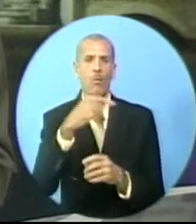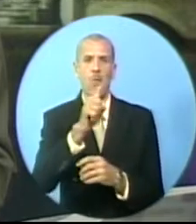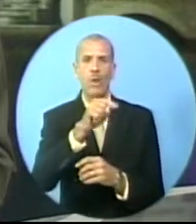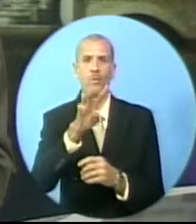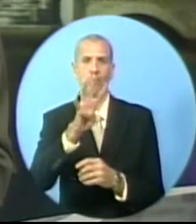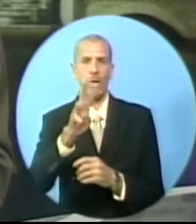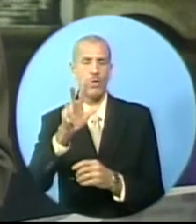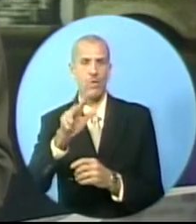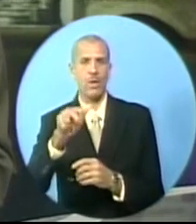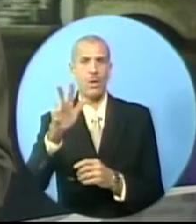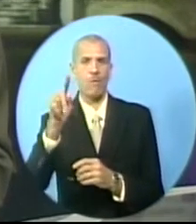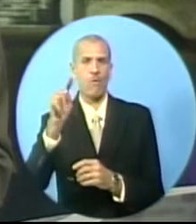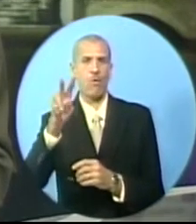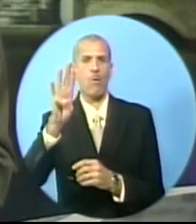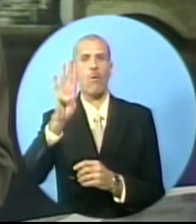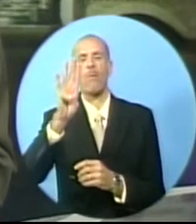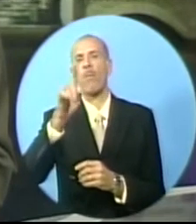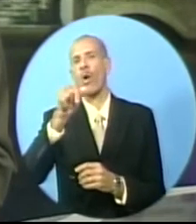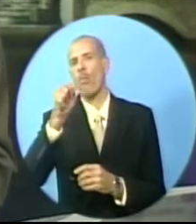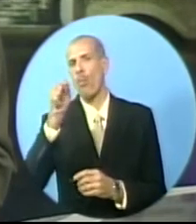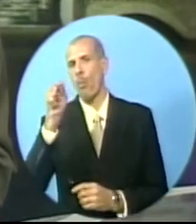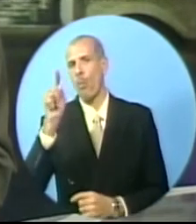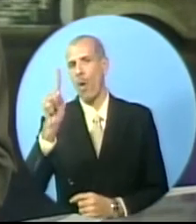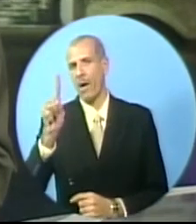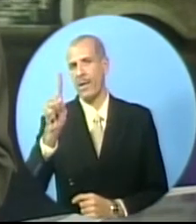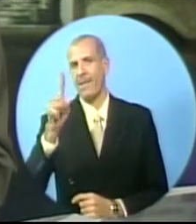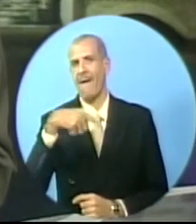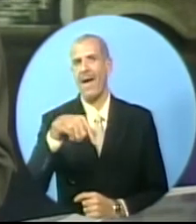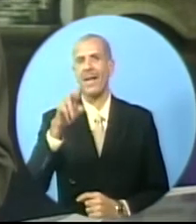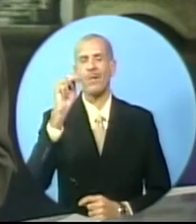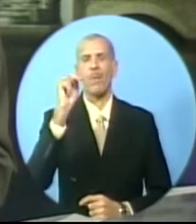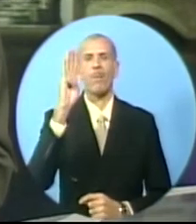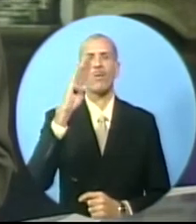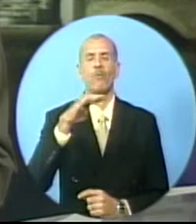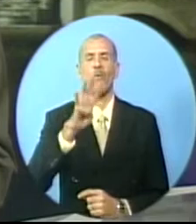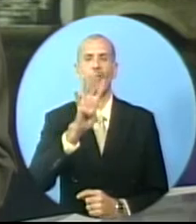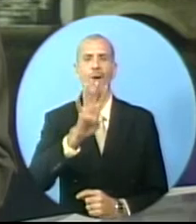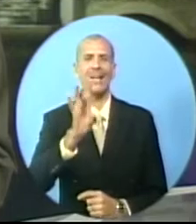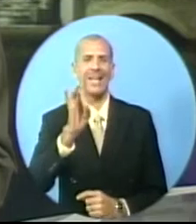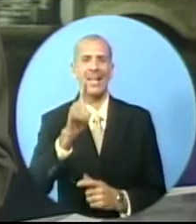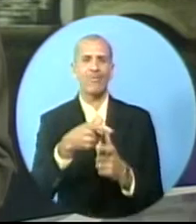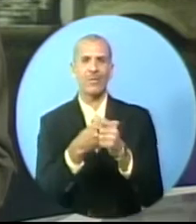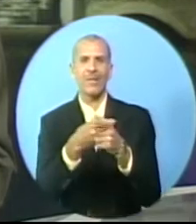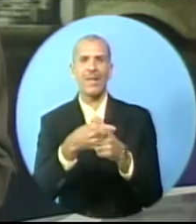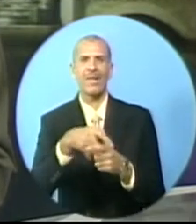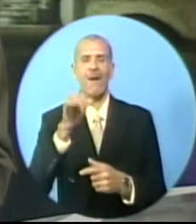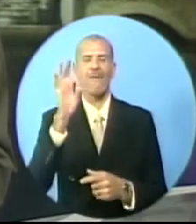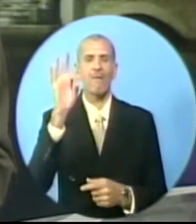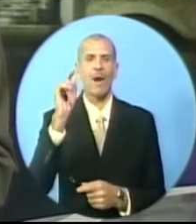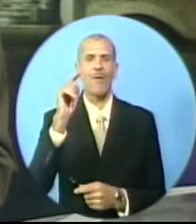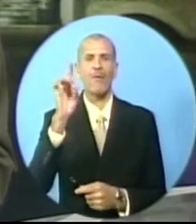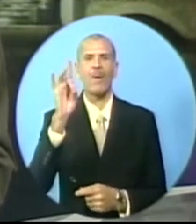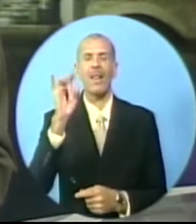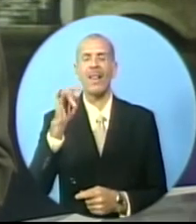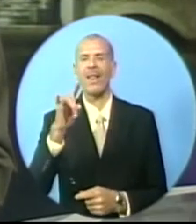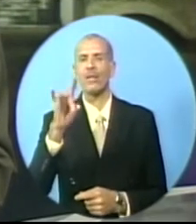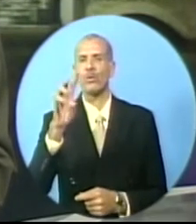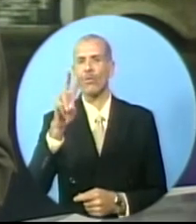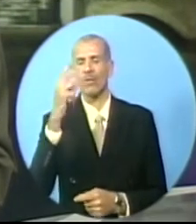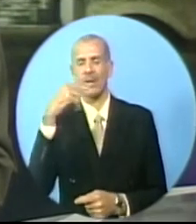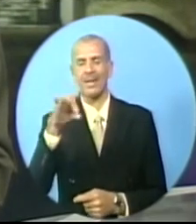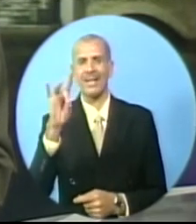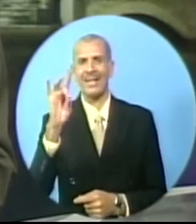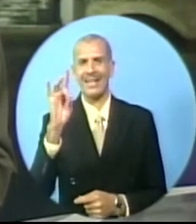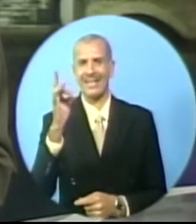143 in 34.1 overs, with Neymar Bolden getting 48. Ty Farrell got 2 for 18. Now, in reply,